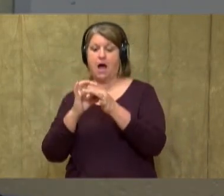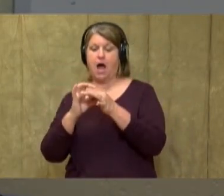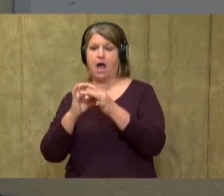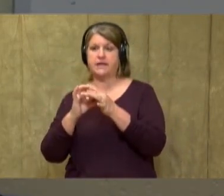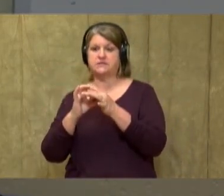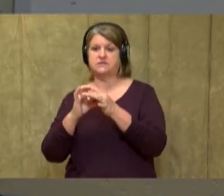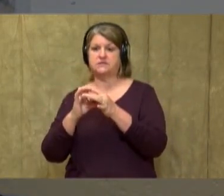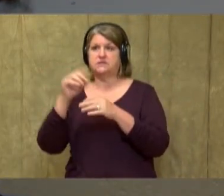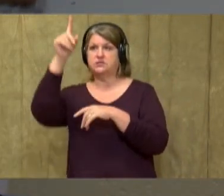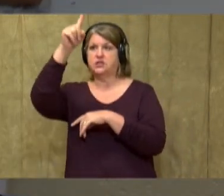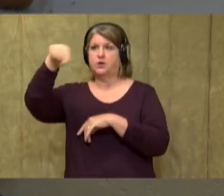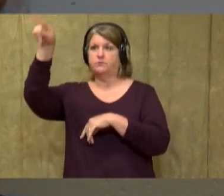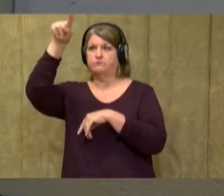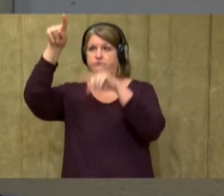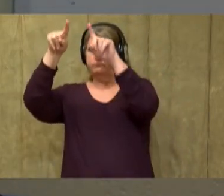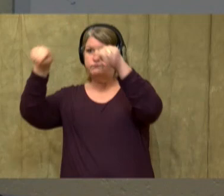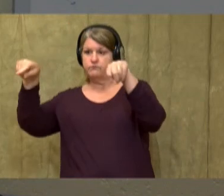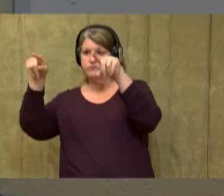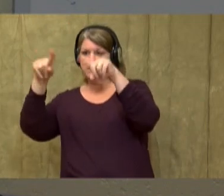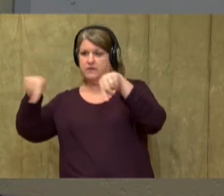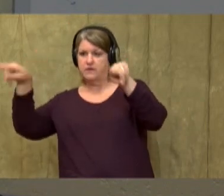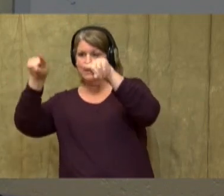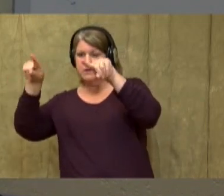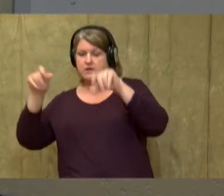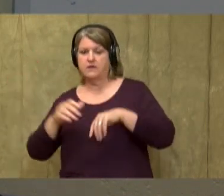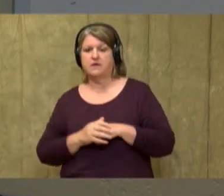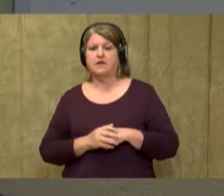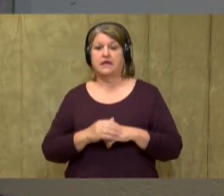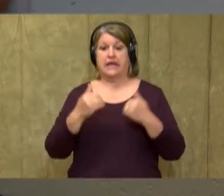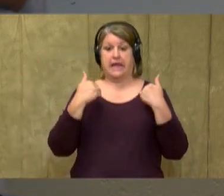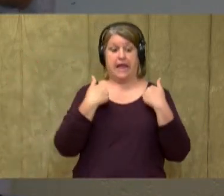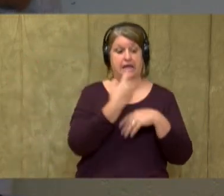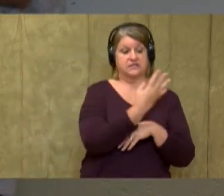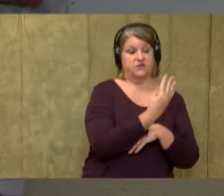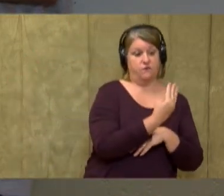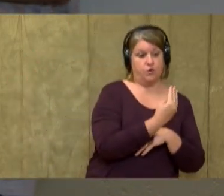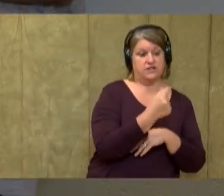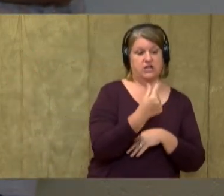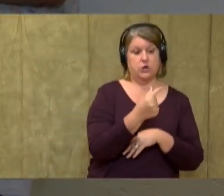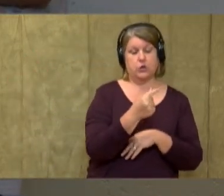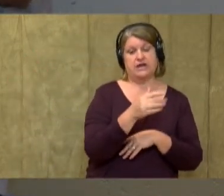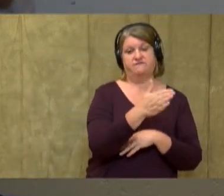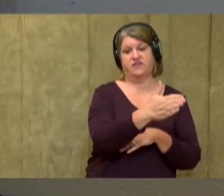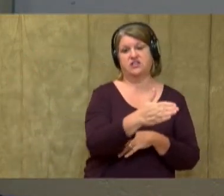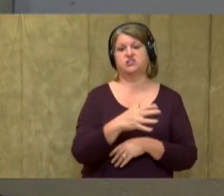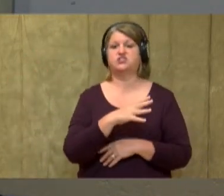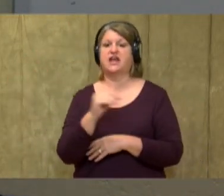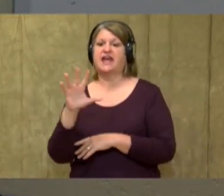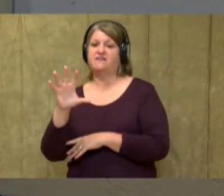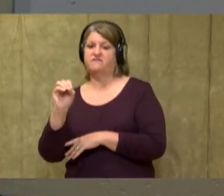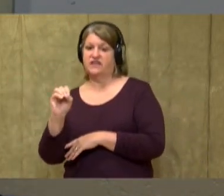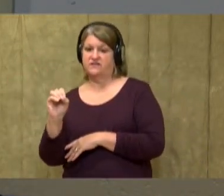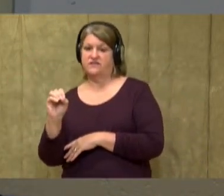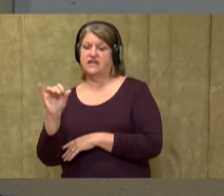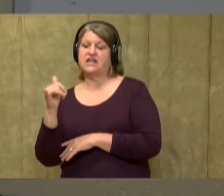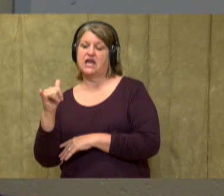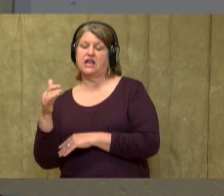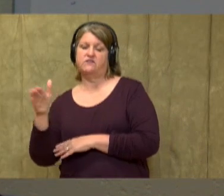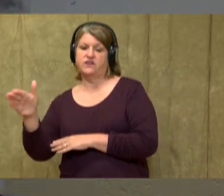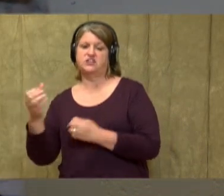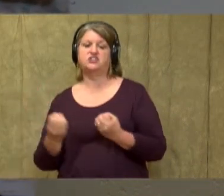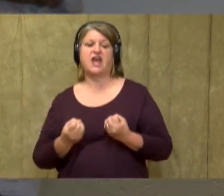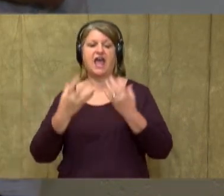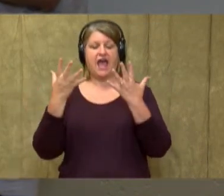I'll show you both ways. He has 14 green fish and 50 yellow fish. So how many does he have in